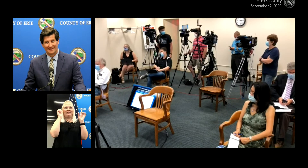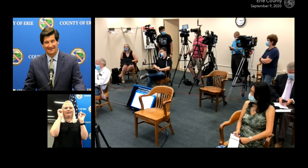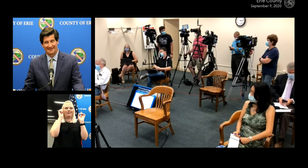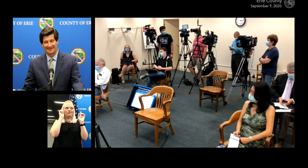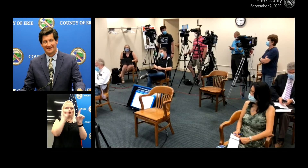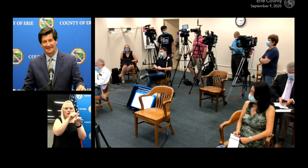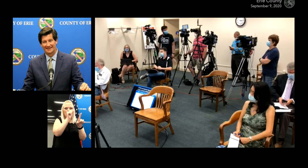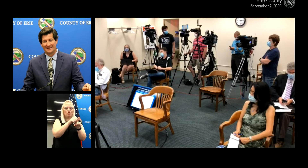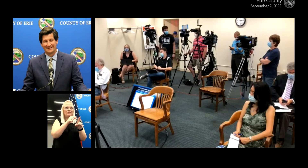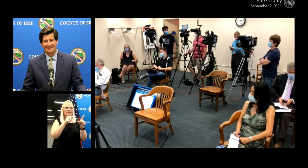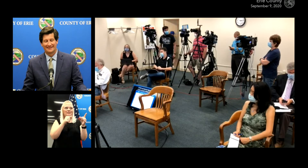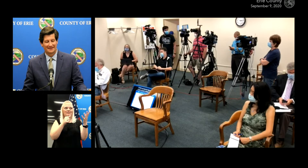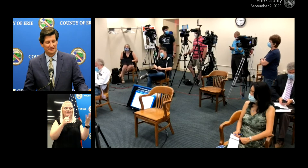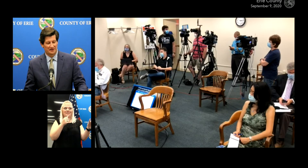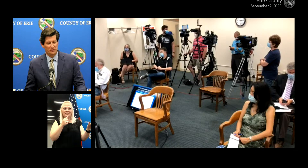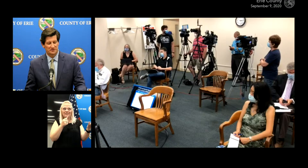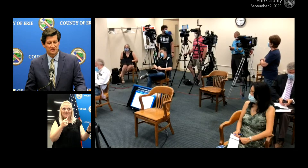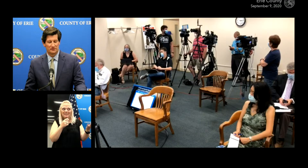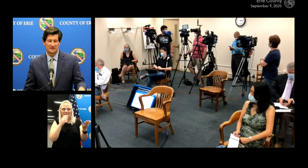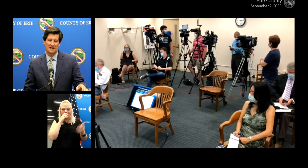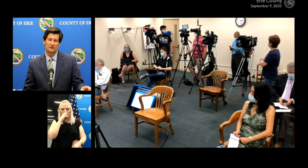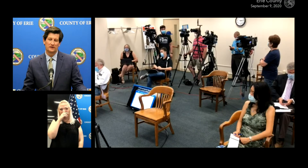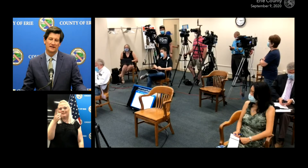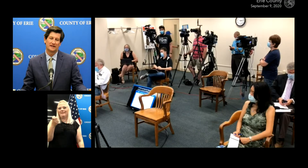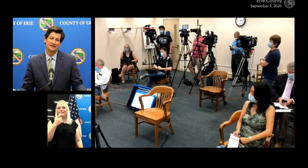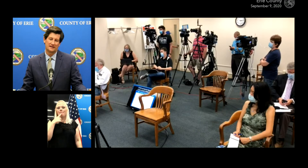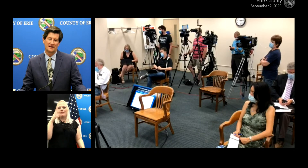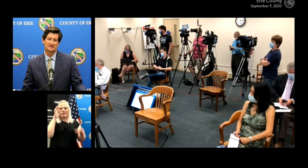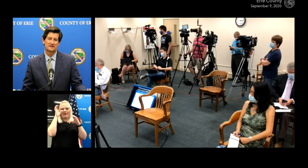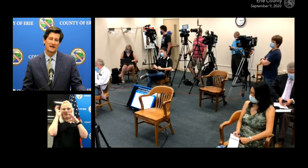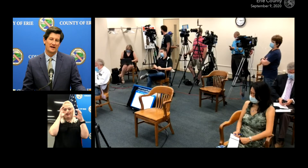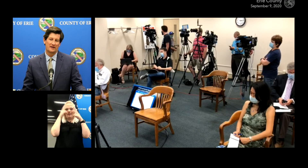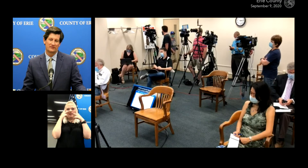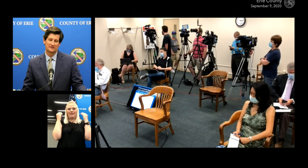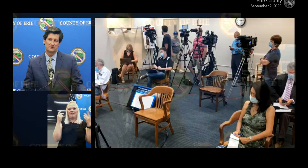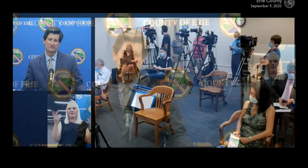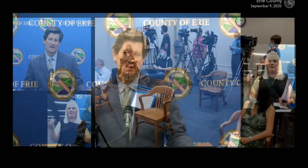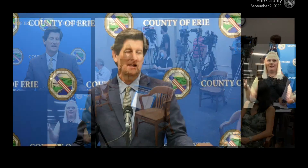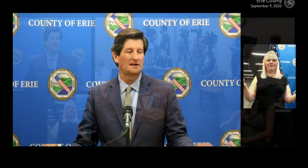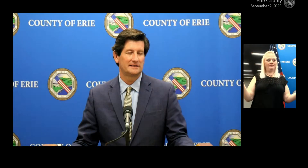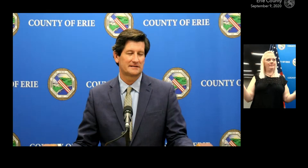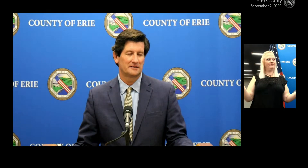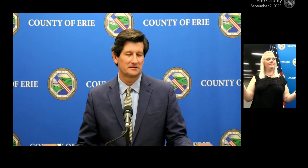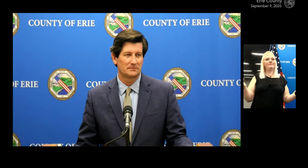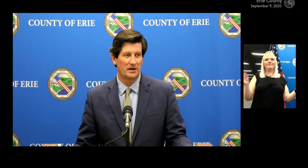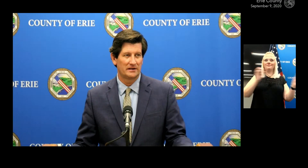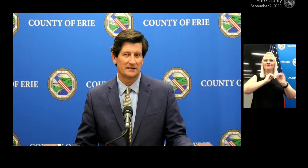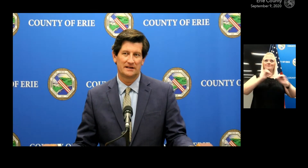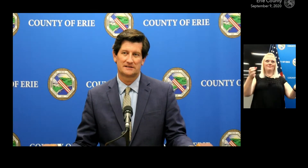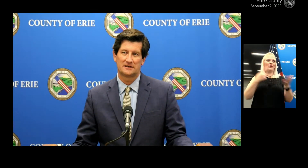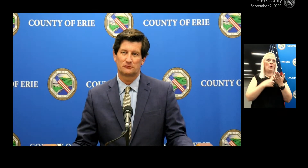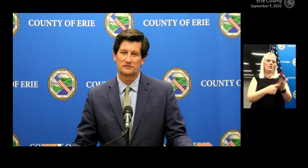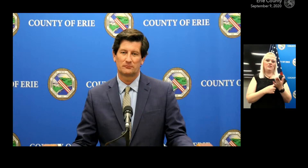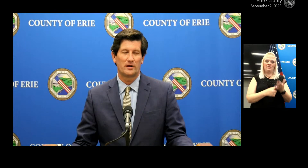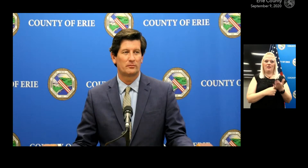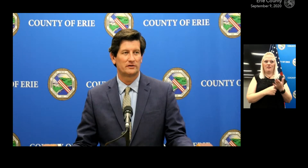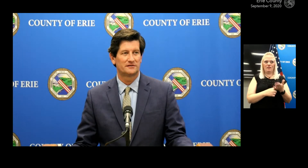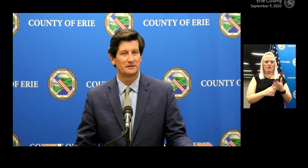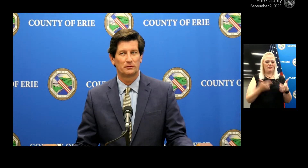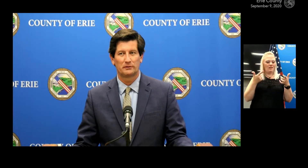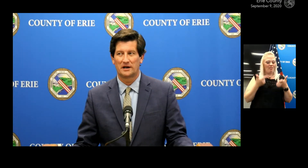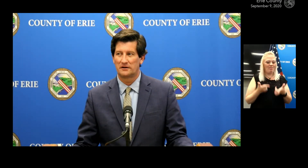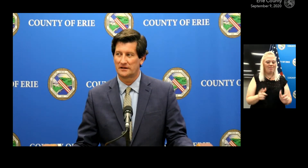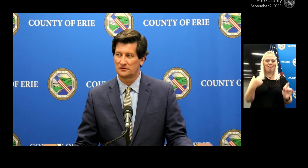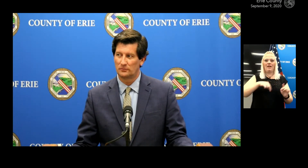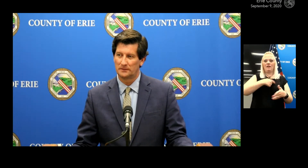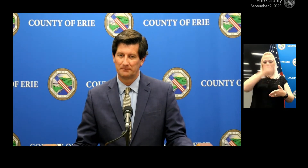it's trick-or-treating has come up in The any. question was Halloween. The answer I have is we have not had any discussions about it. Let us get through September and see